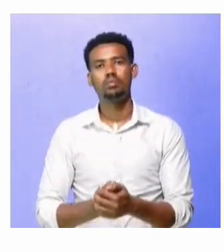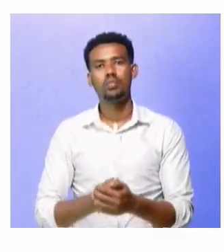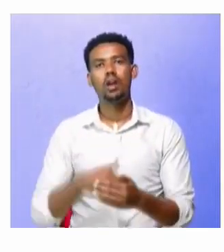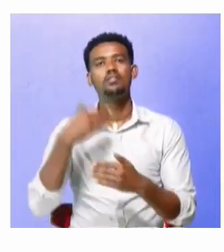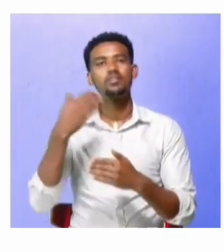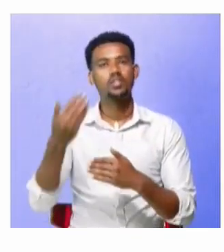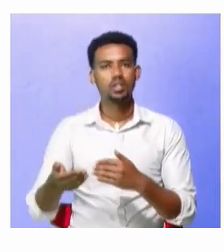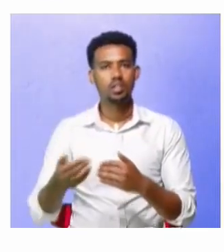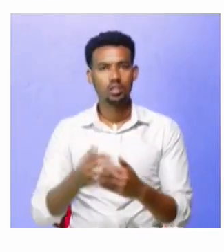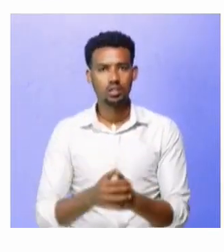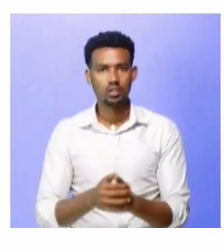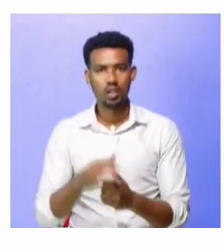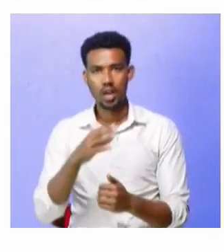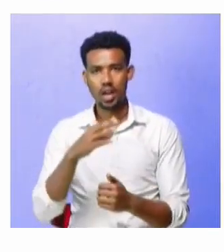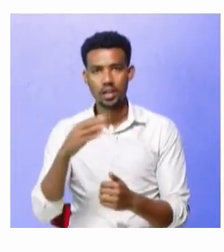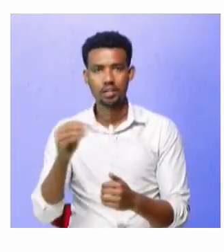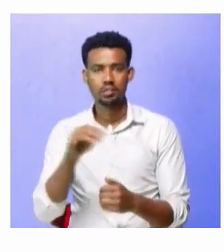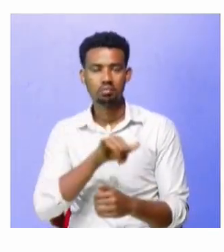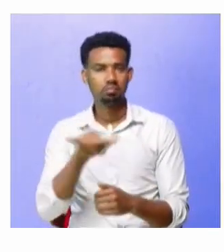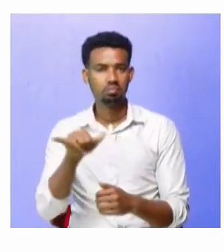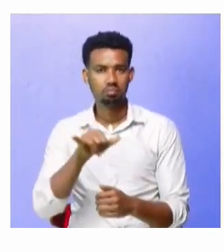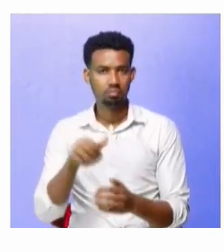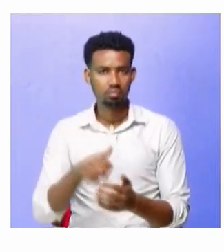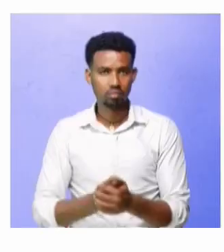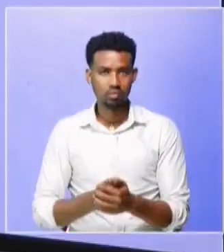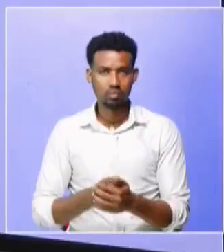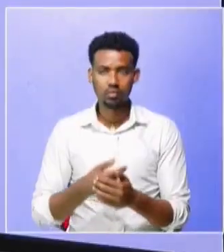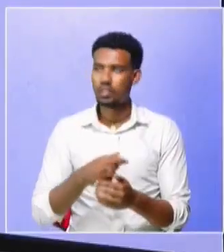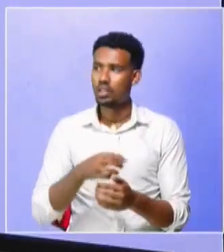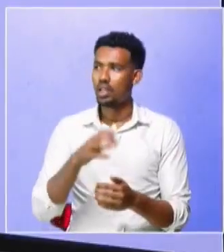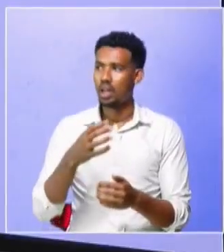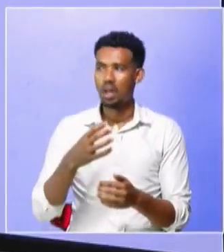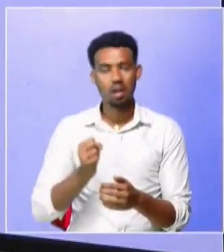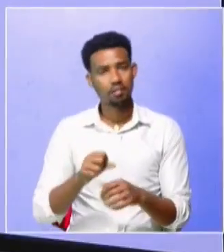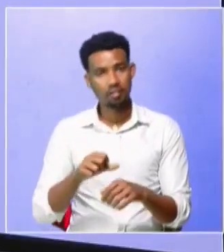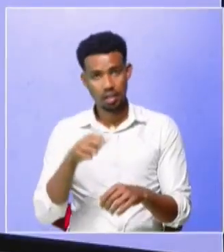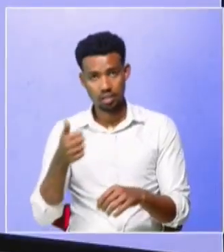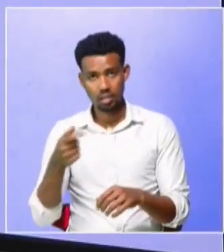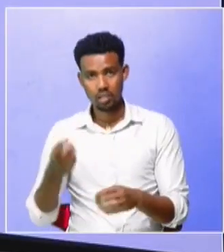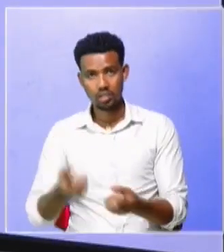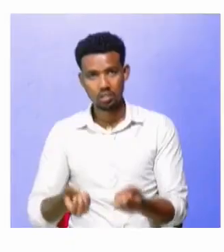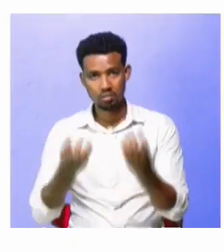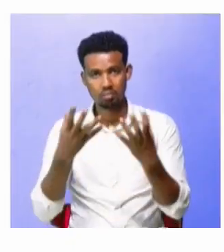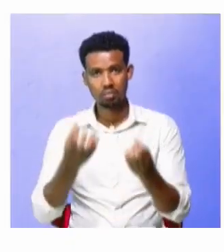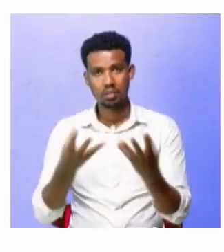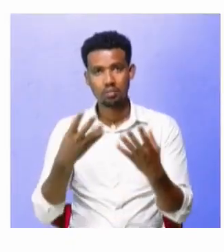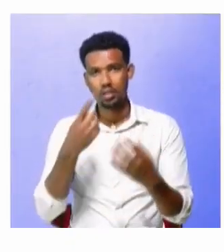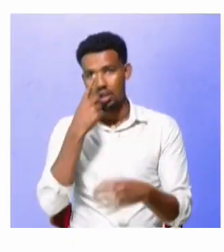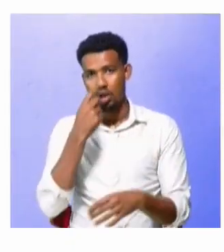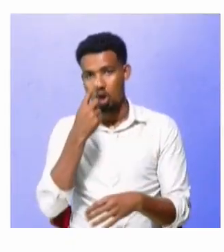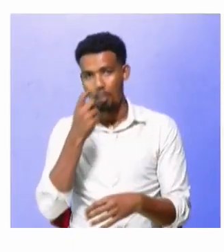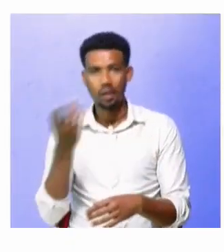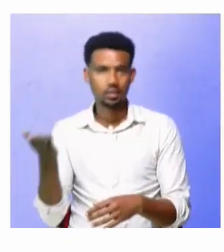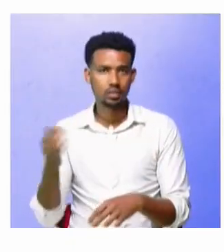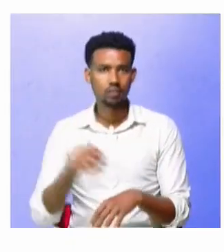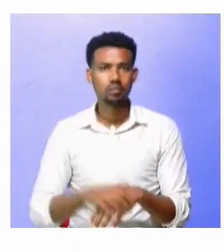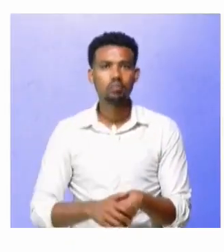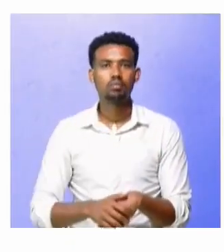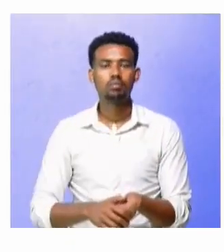after, and the like. And we also have others, but these are the most common ones. For example,